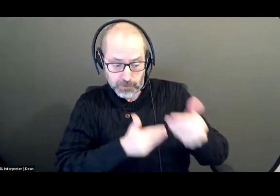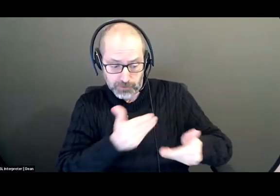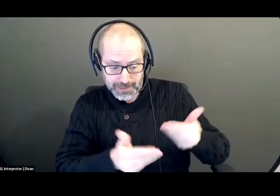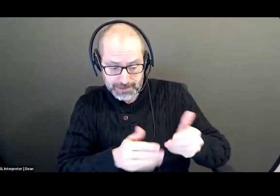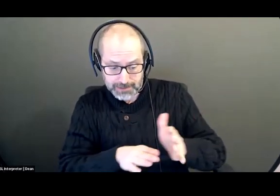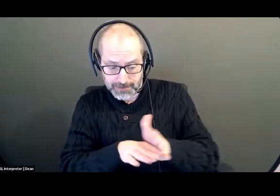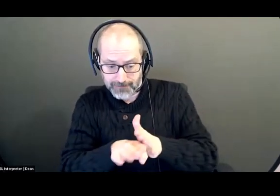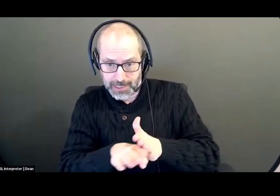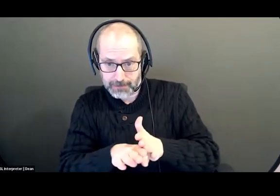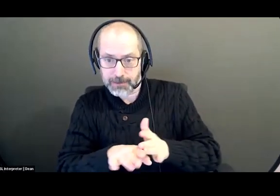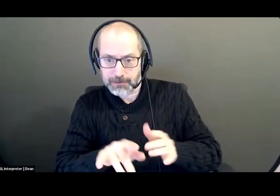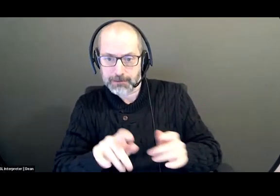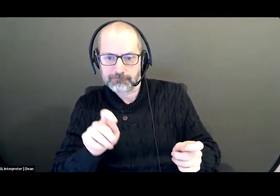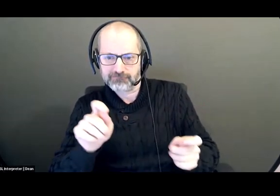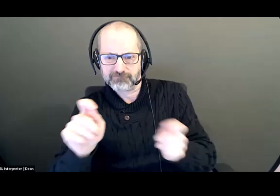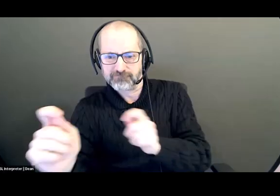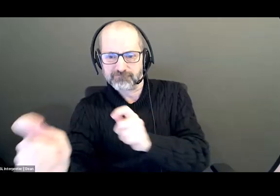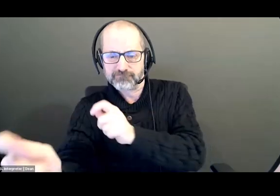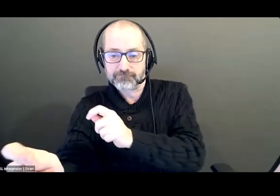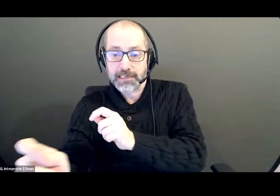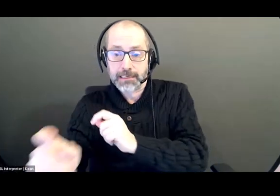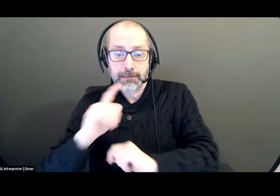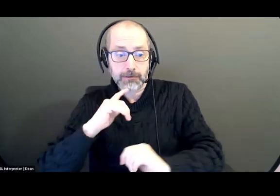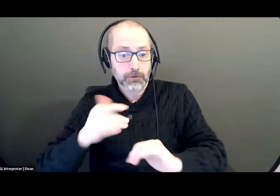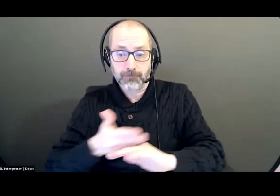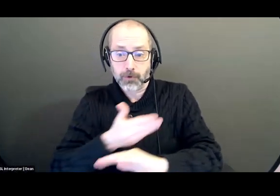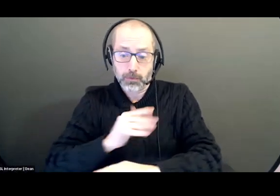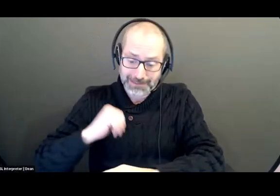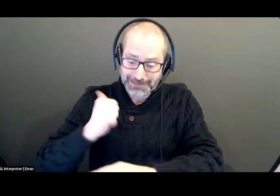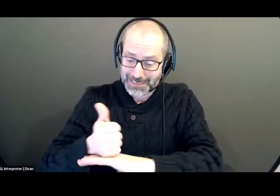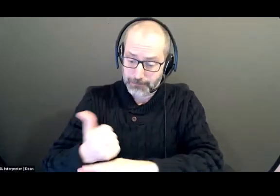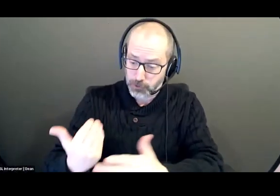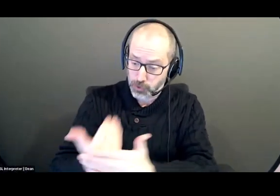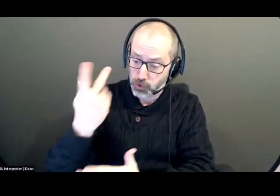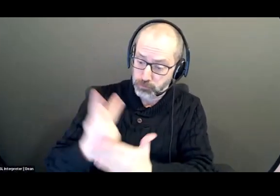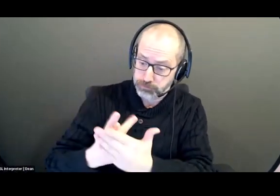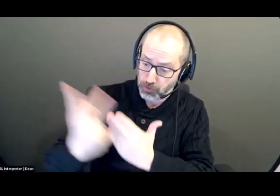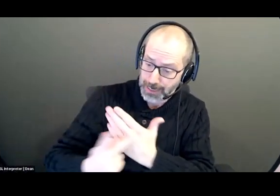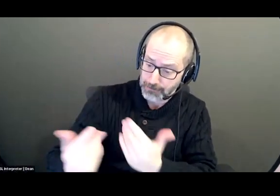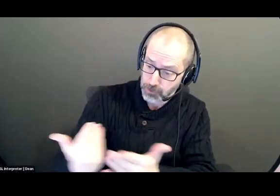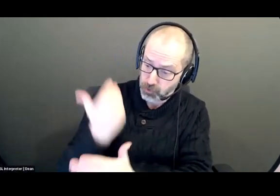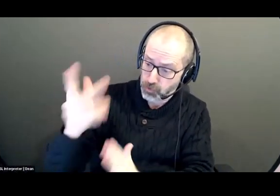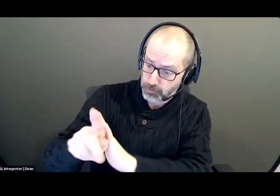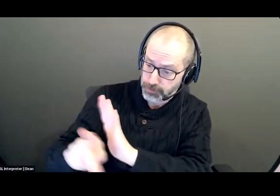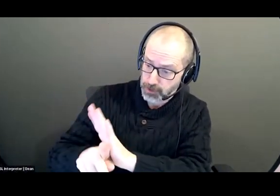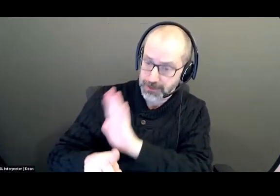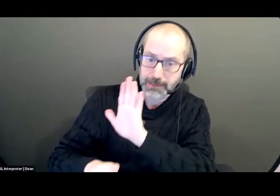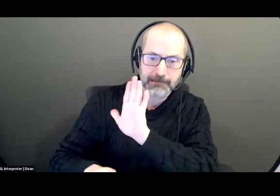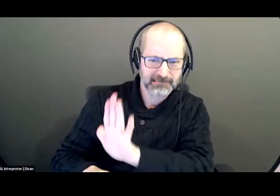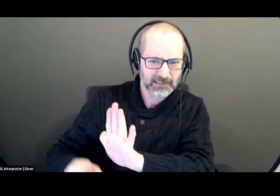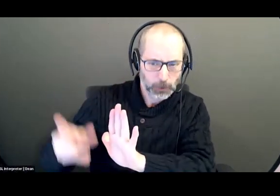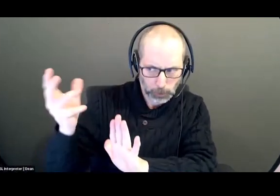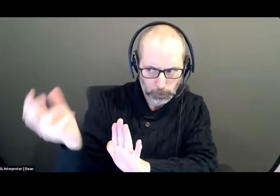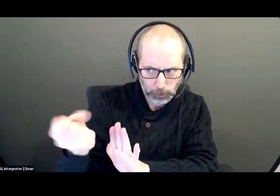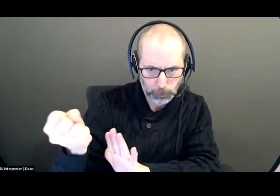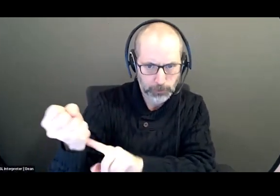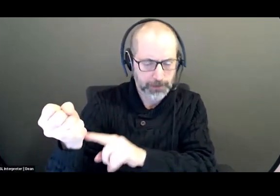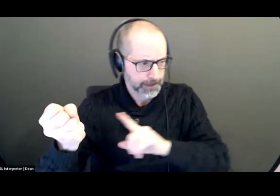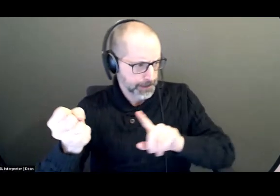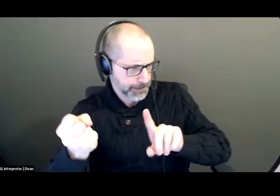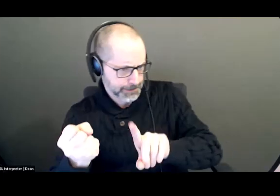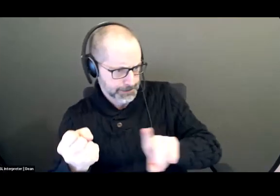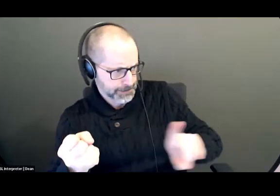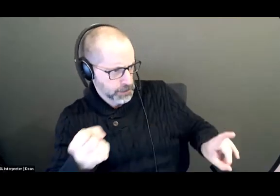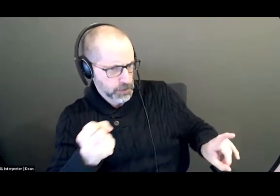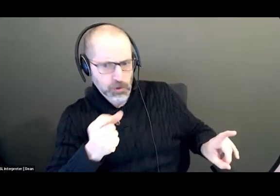shifted the way that we ask questions, the way that we develop processes and practices. And before implementing new